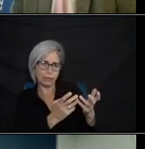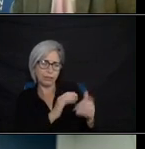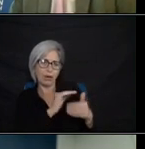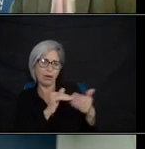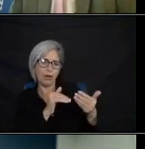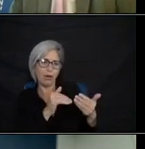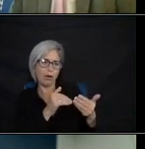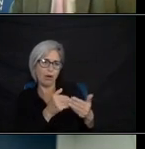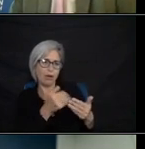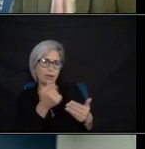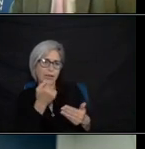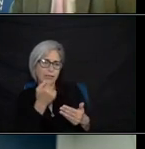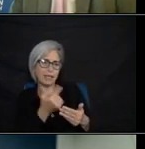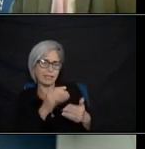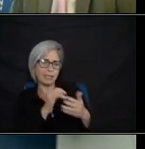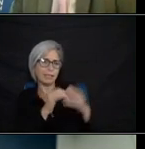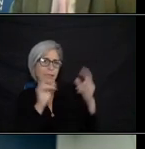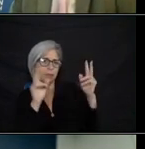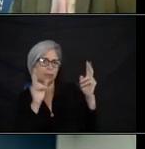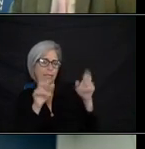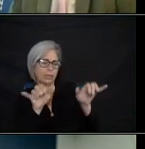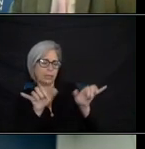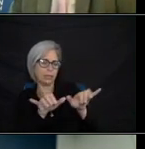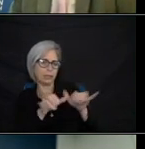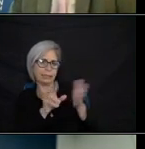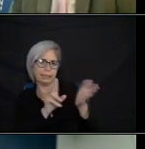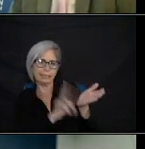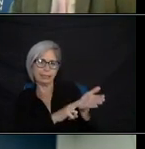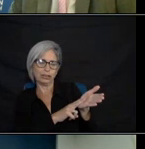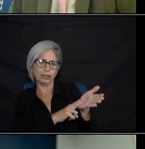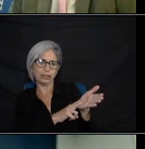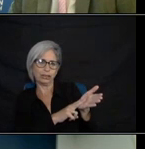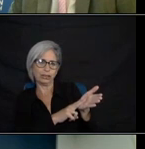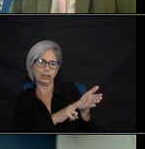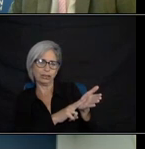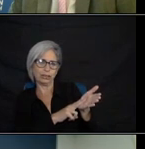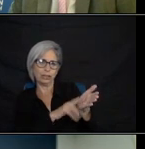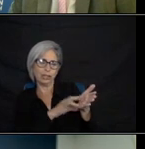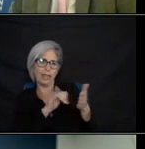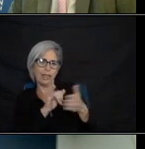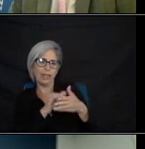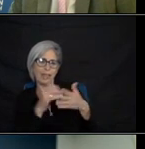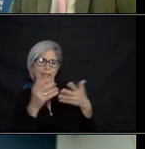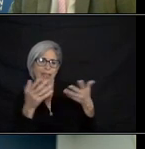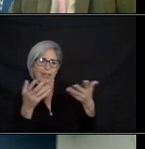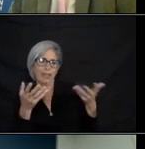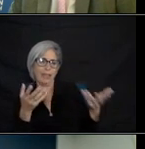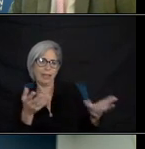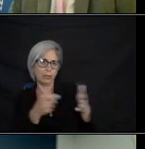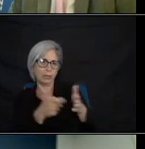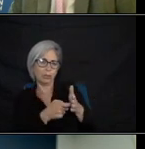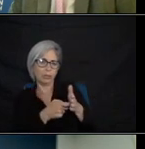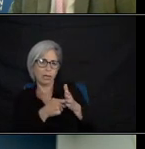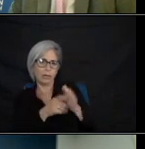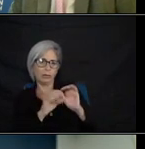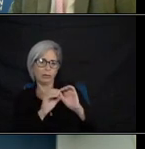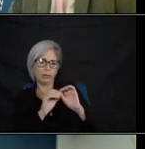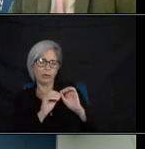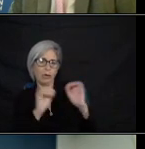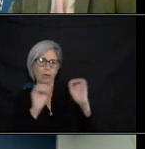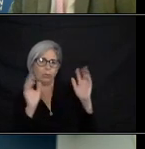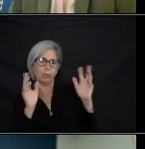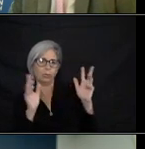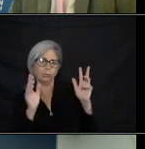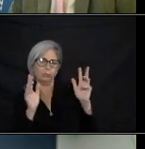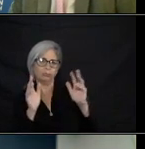says is that it's subject to the engineer's signature, which is strictly a ministerial act, requires no exercise of